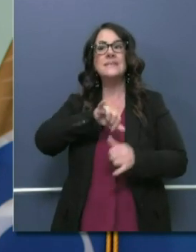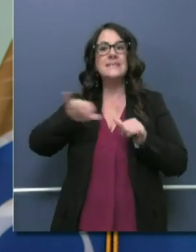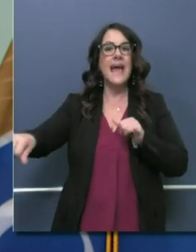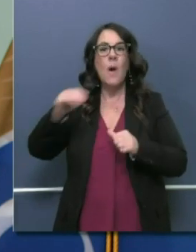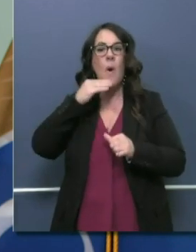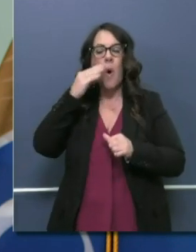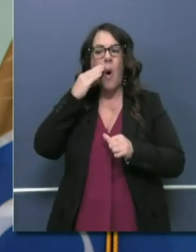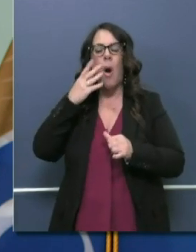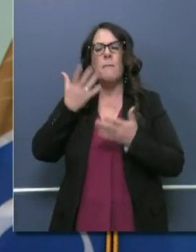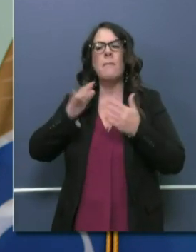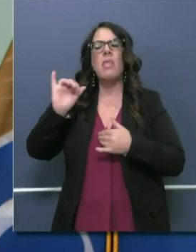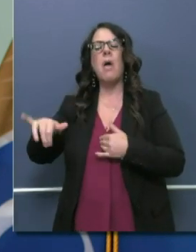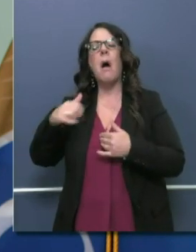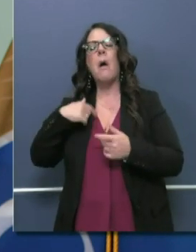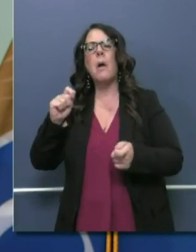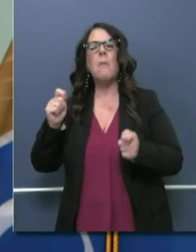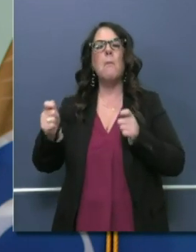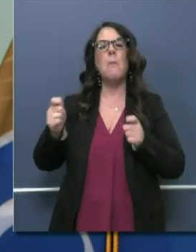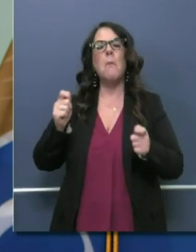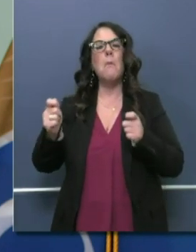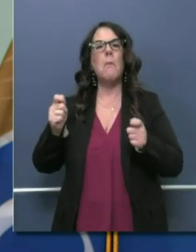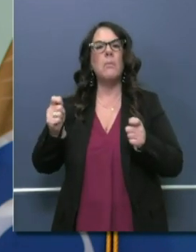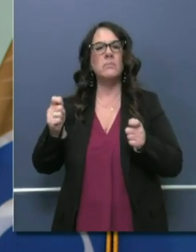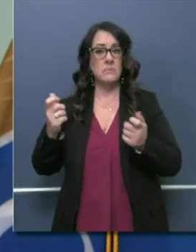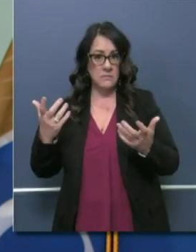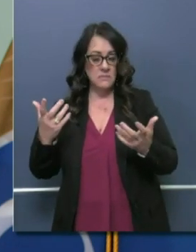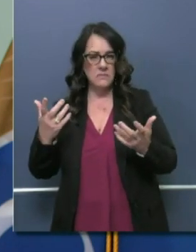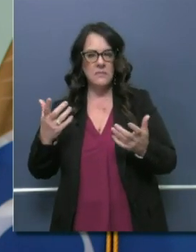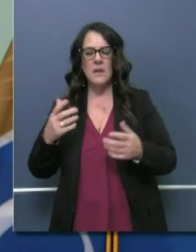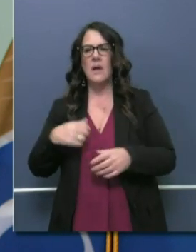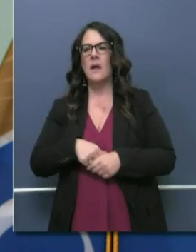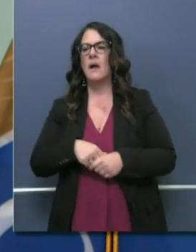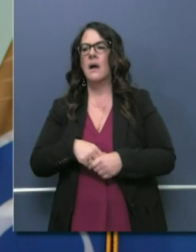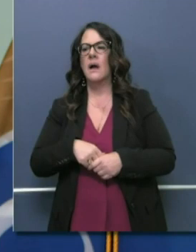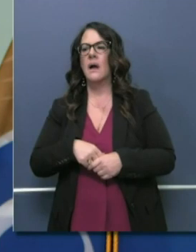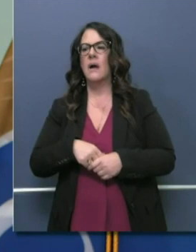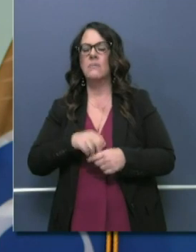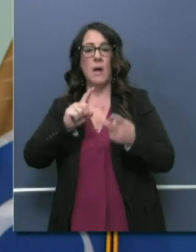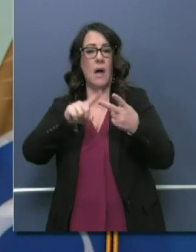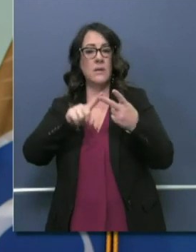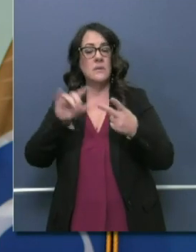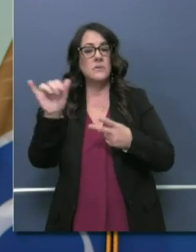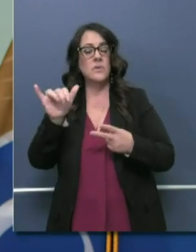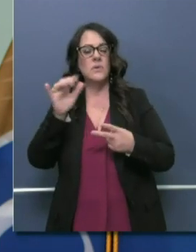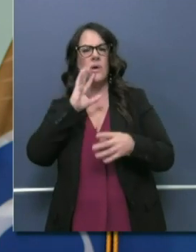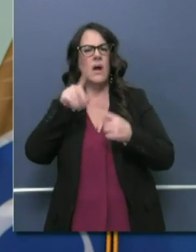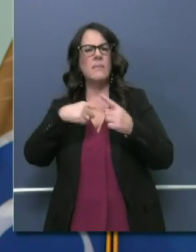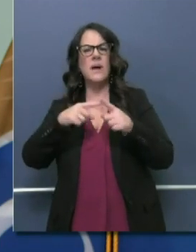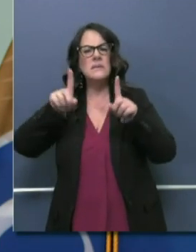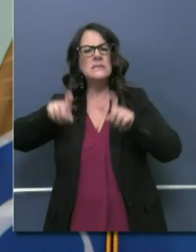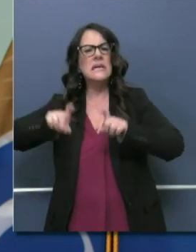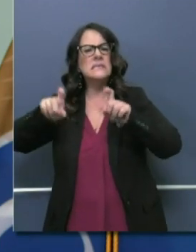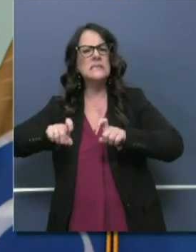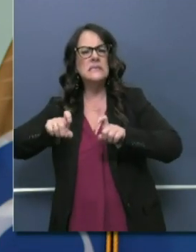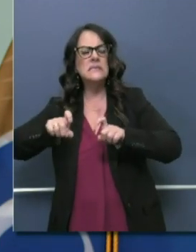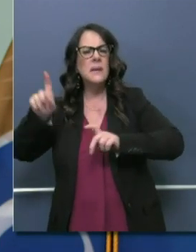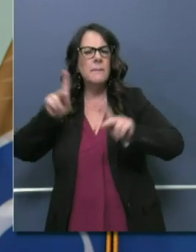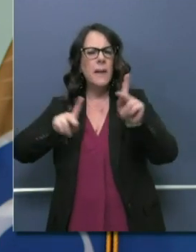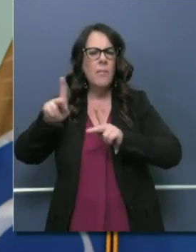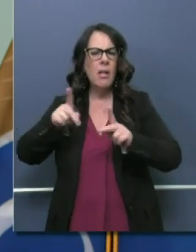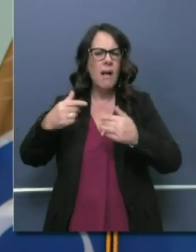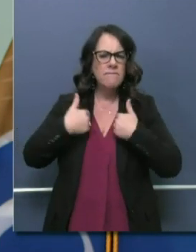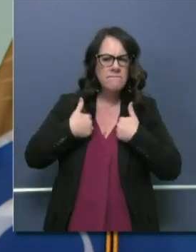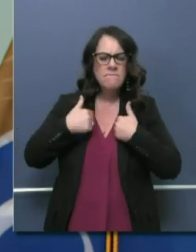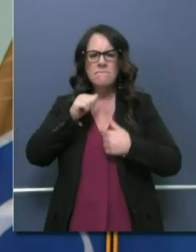made a point a few weeks back that we needed to improve our testing as a predicate. Again, testing, tracing, we tend to use